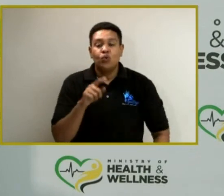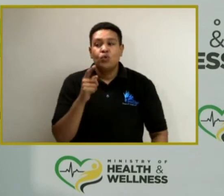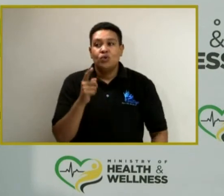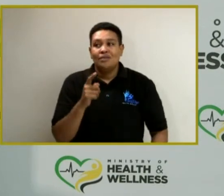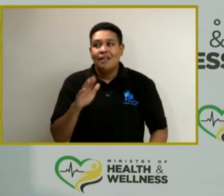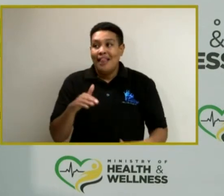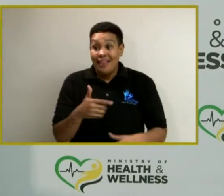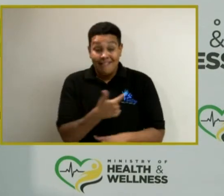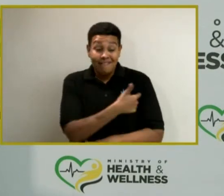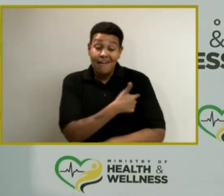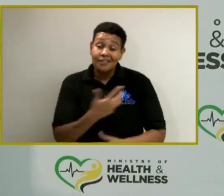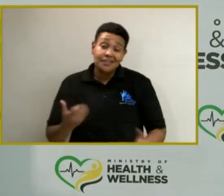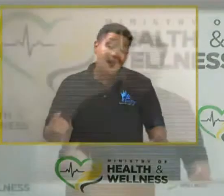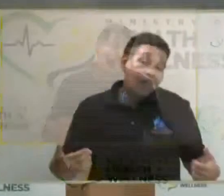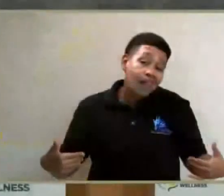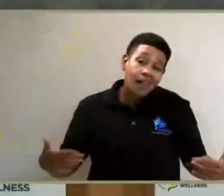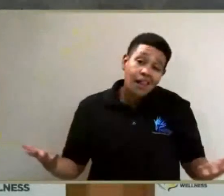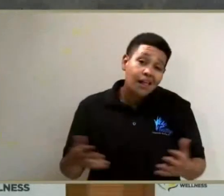unvaccinated.